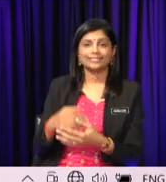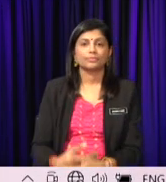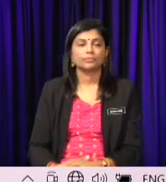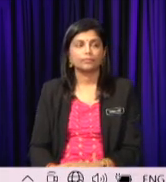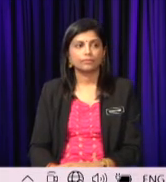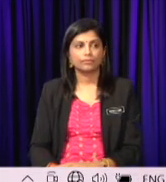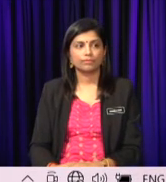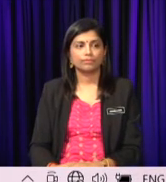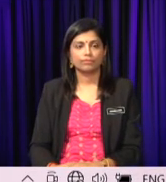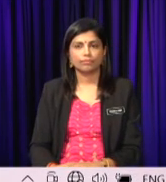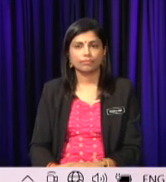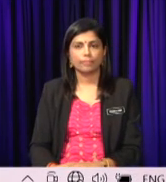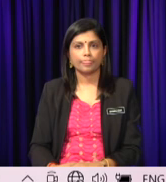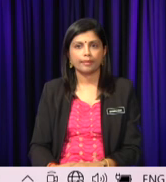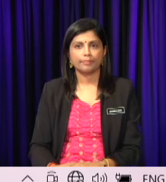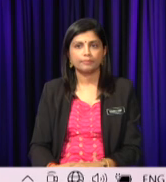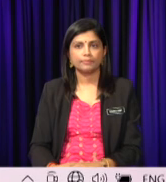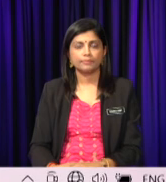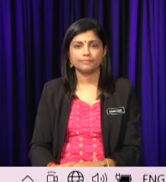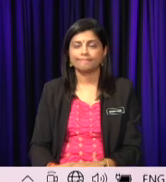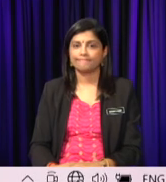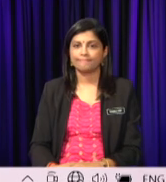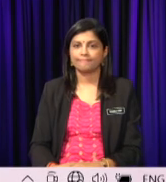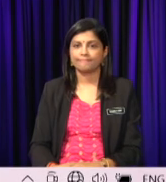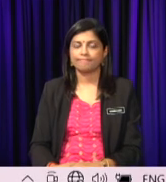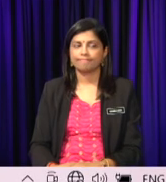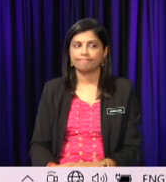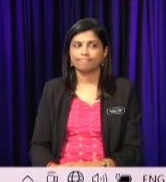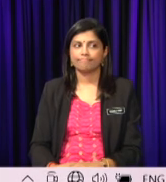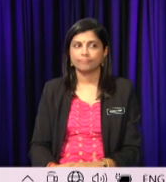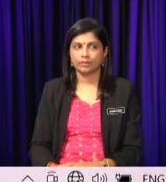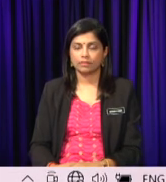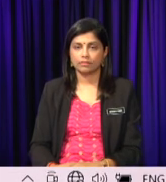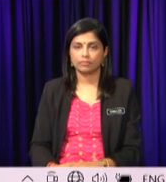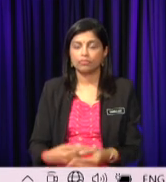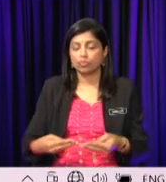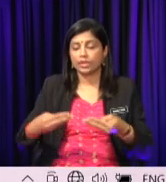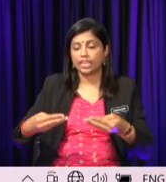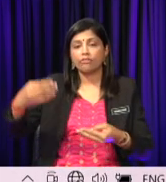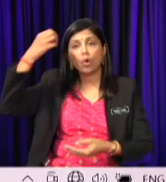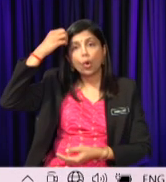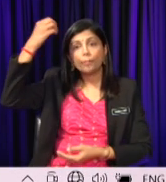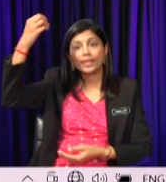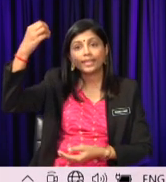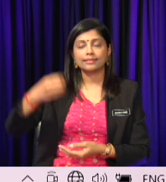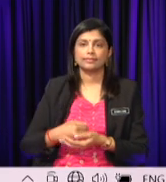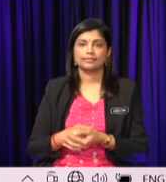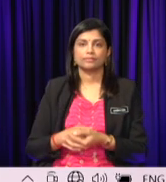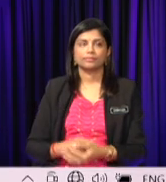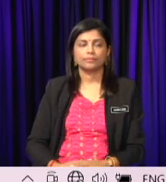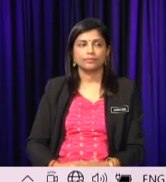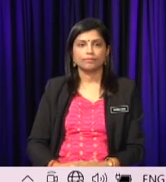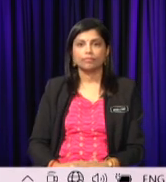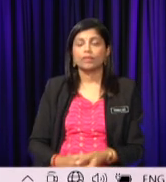if you are asking for an opinion, what do you think? And I heard the girls doing that just now, okay? And if you